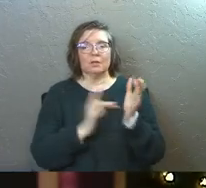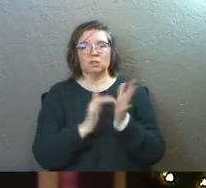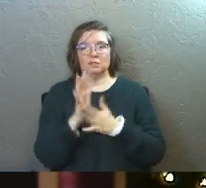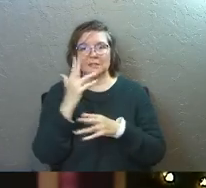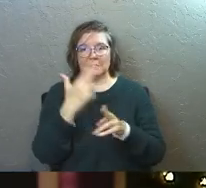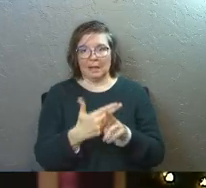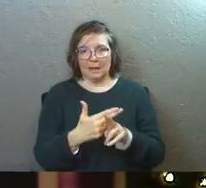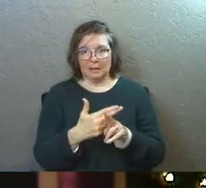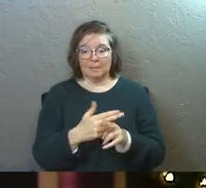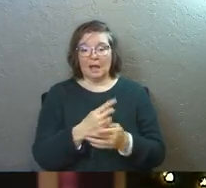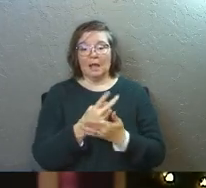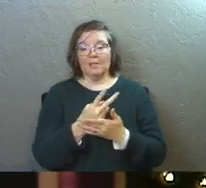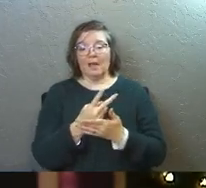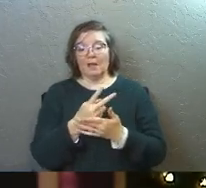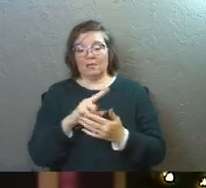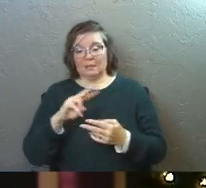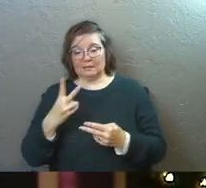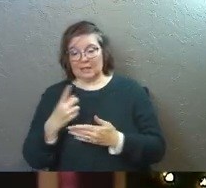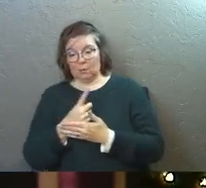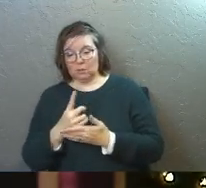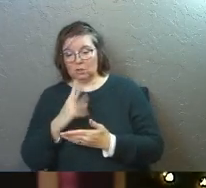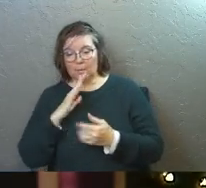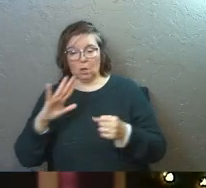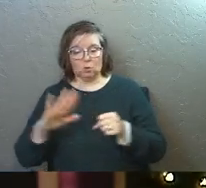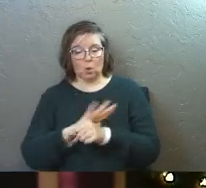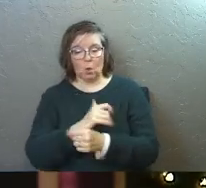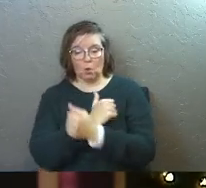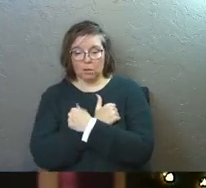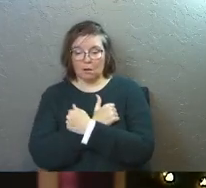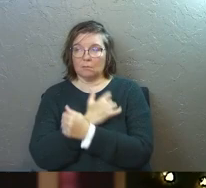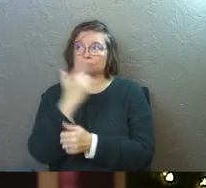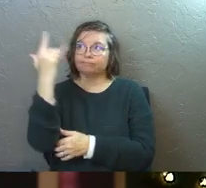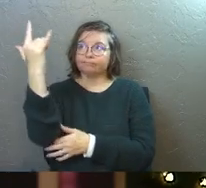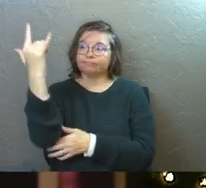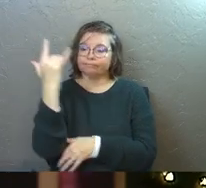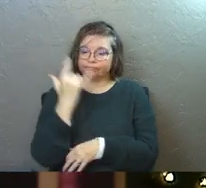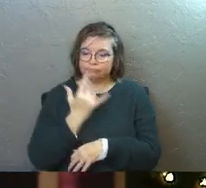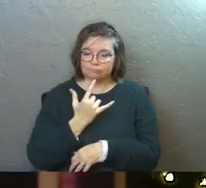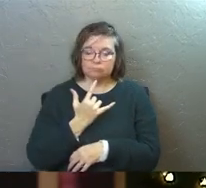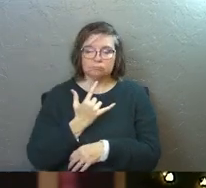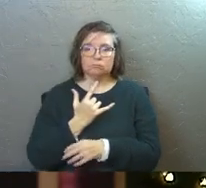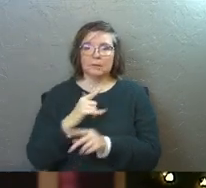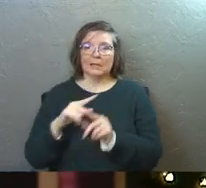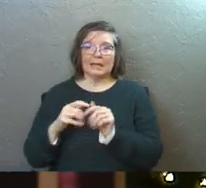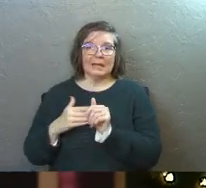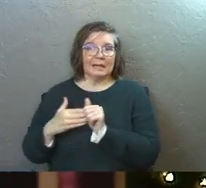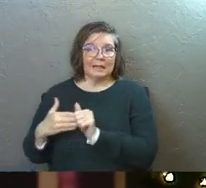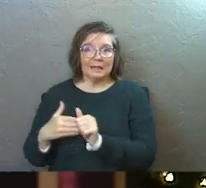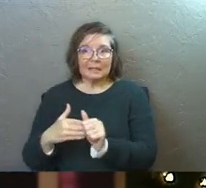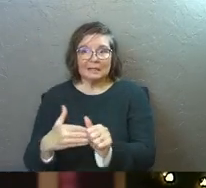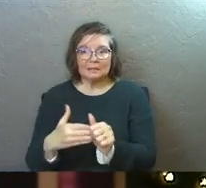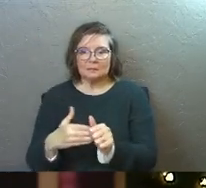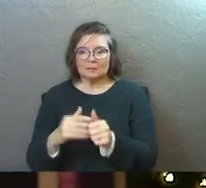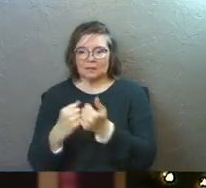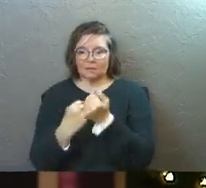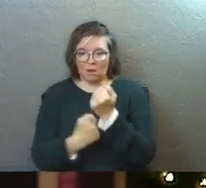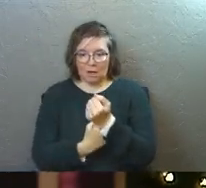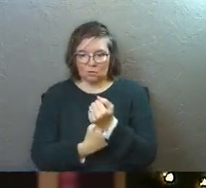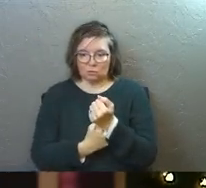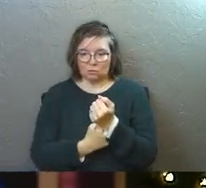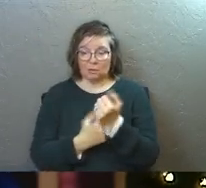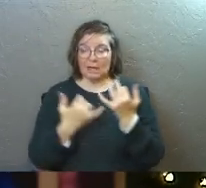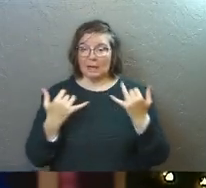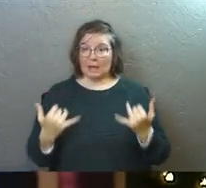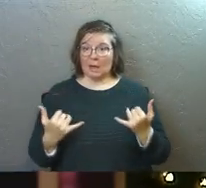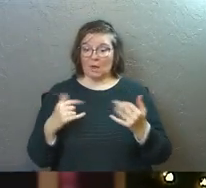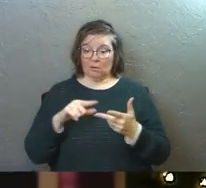Jesus' name. And then the second week, we talked about total love and how God's total love, again, it leads the way. It is the foundation of it all. And this